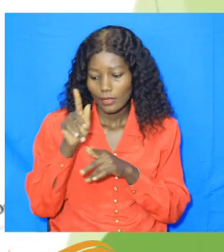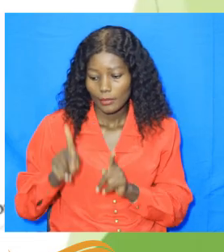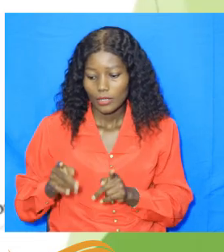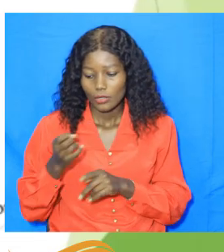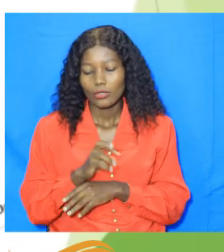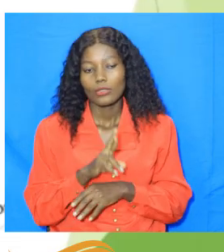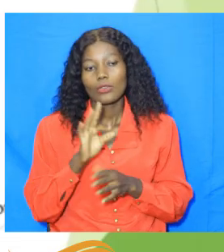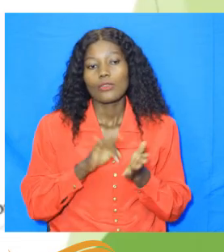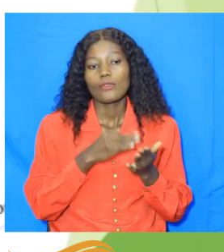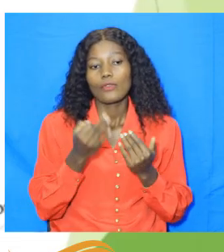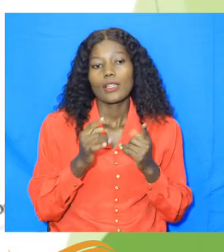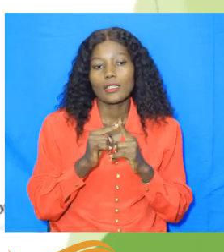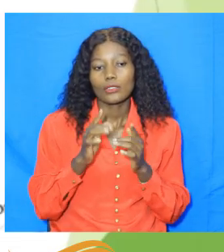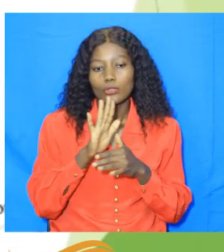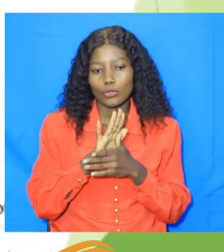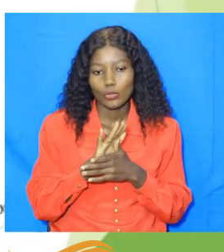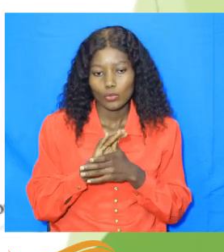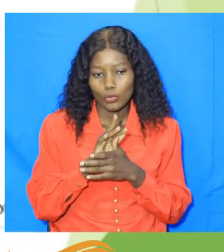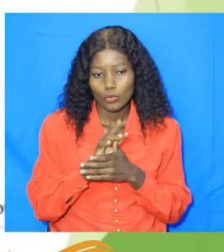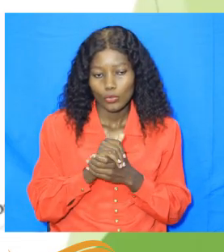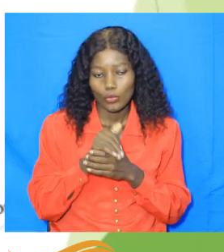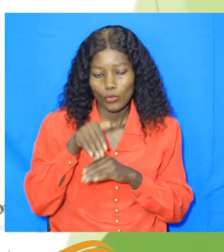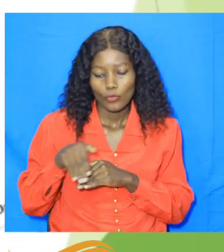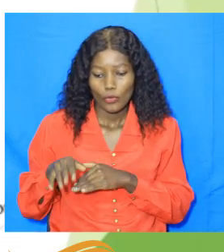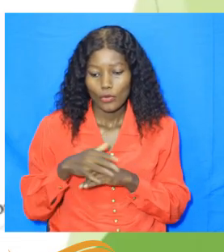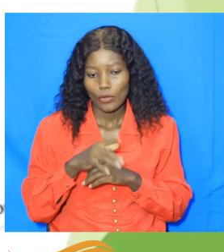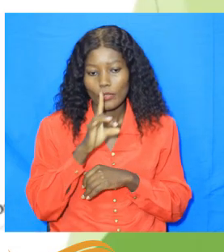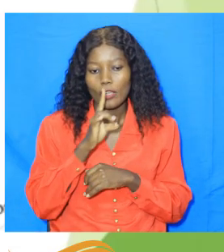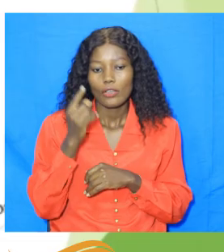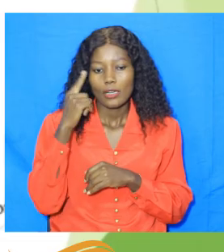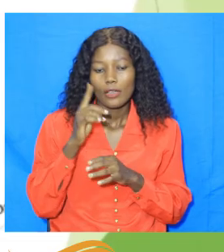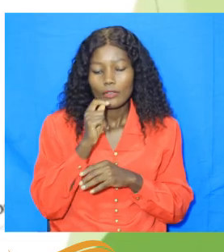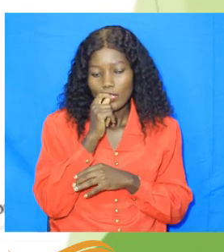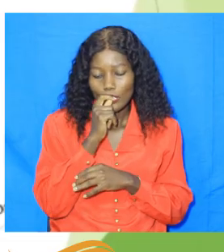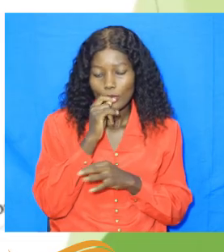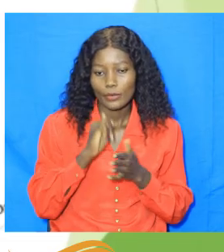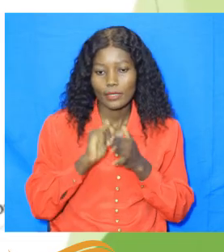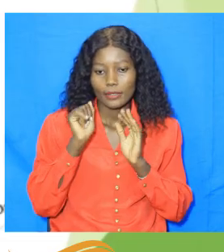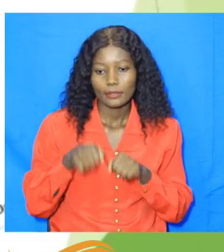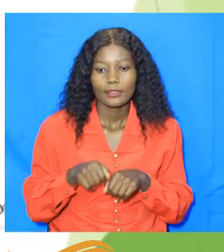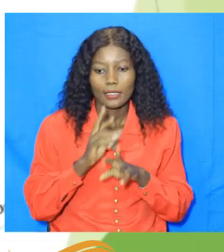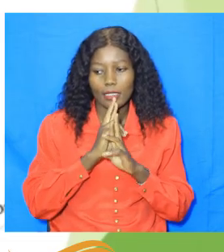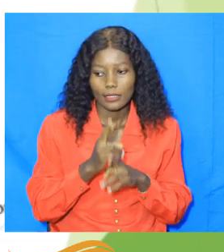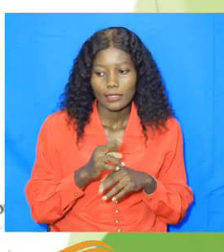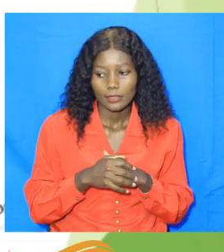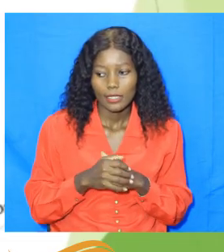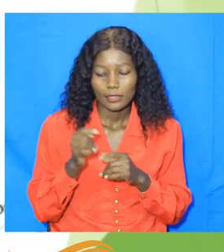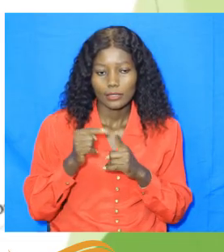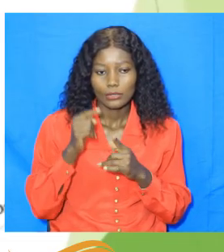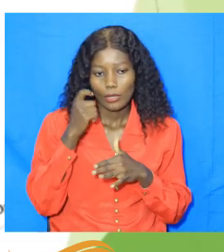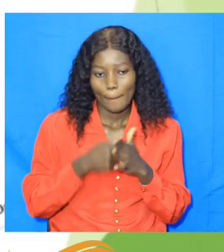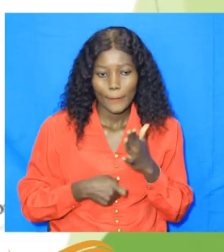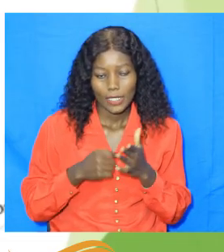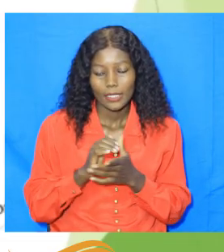obey the orders of the referee, that will amount to a